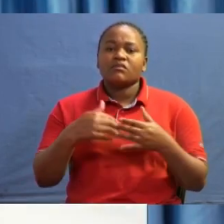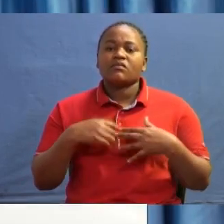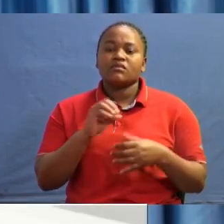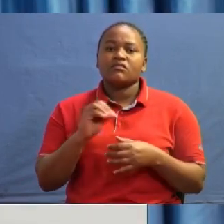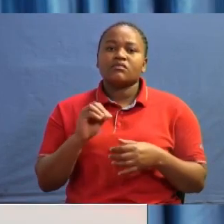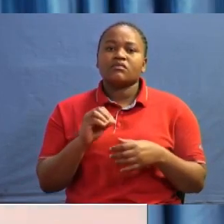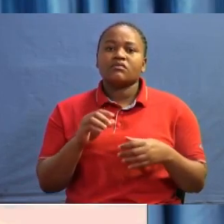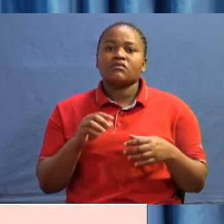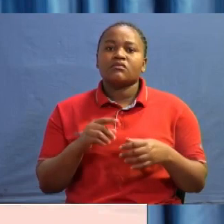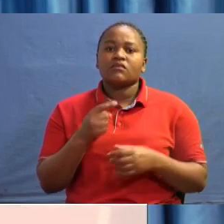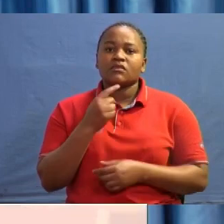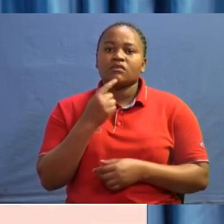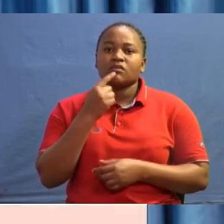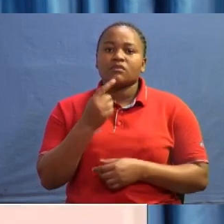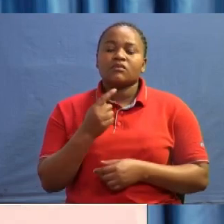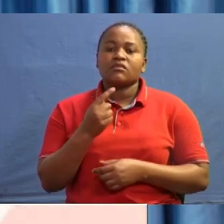And I am telling